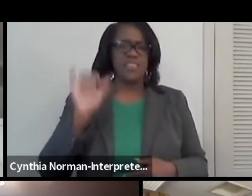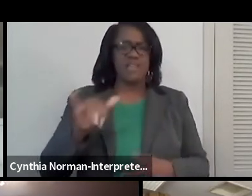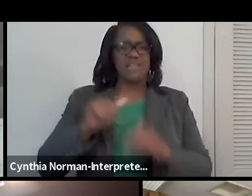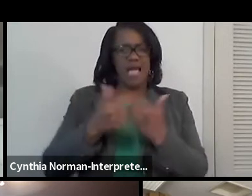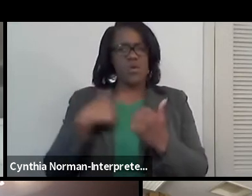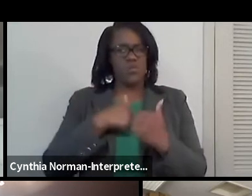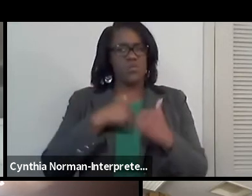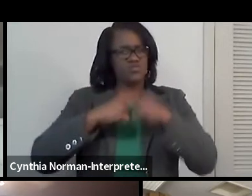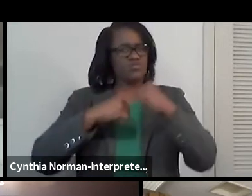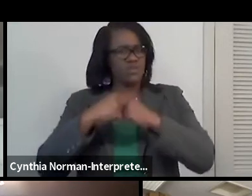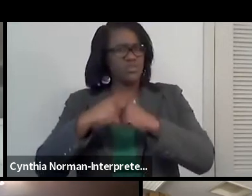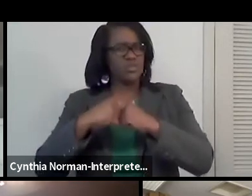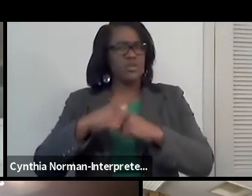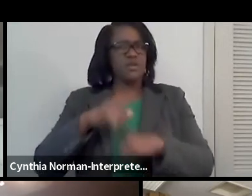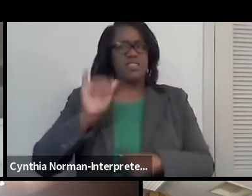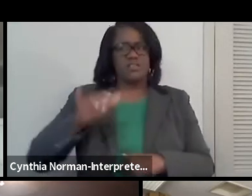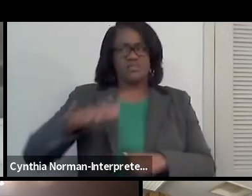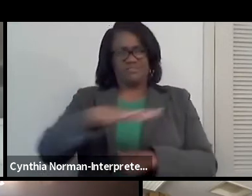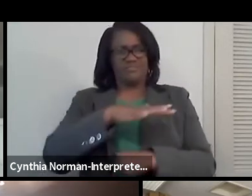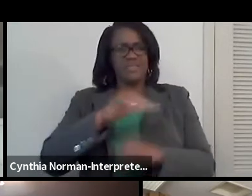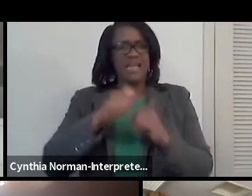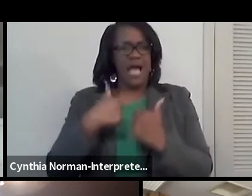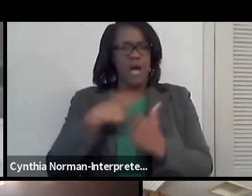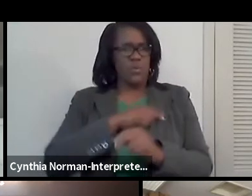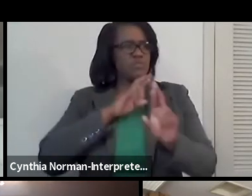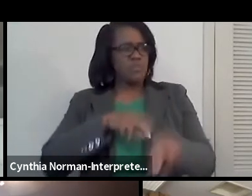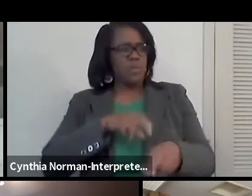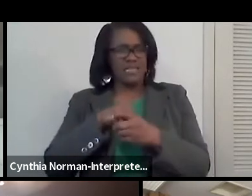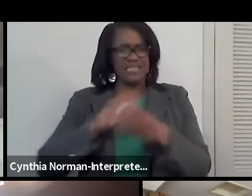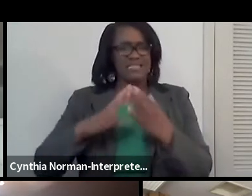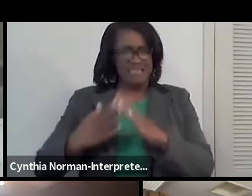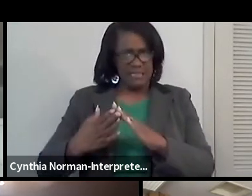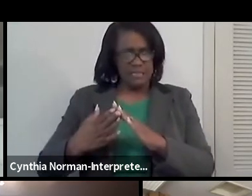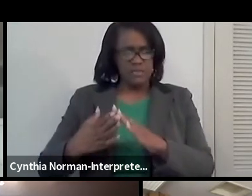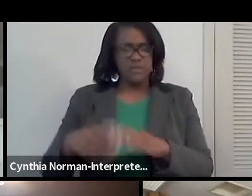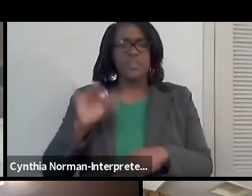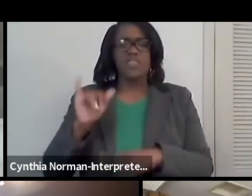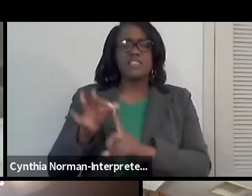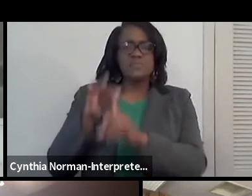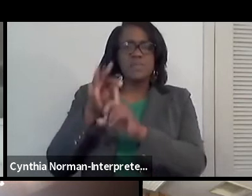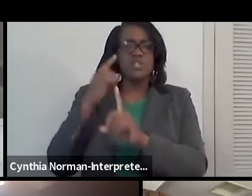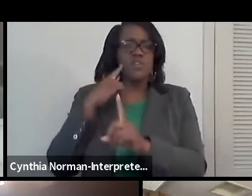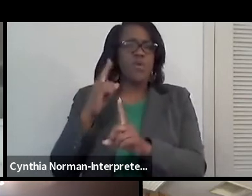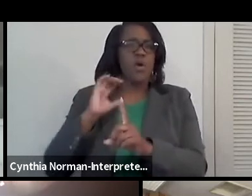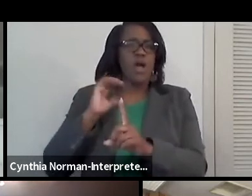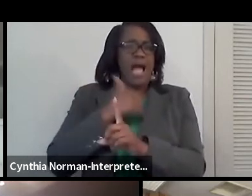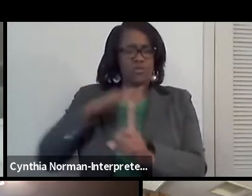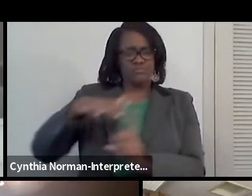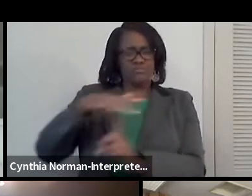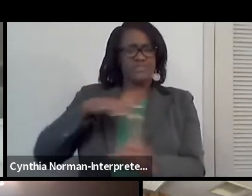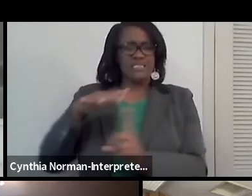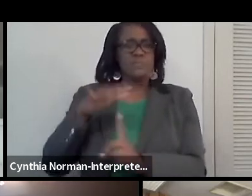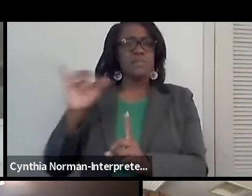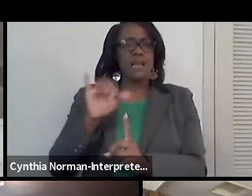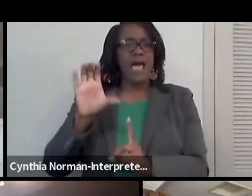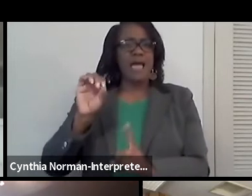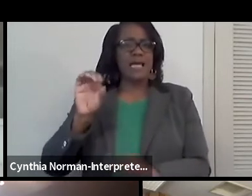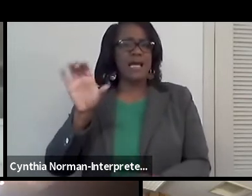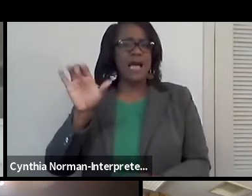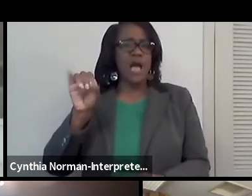way in which these organisms are responding in cities. And that's especially for our ecosystem sentinels, like coyotes,